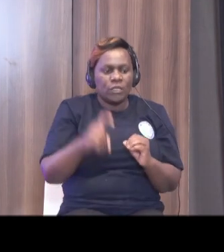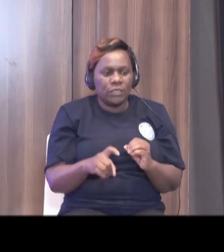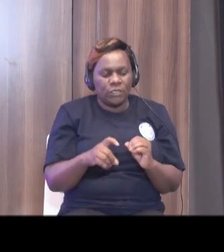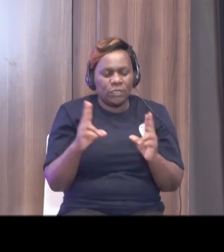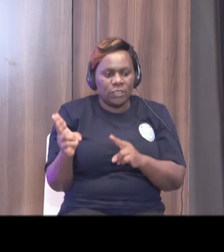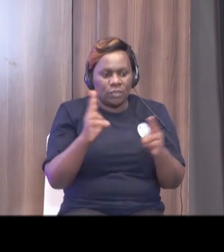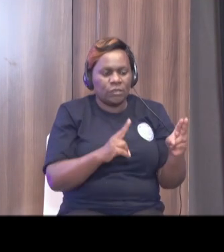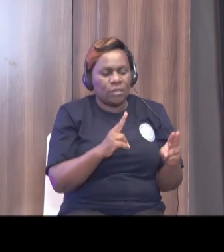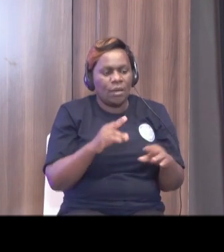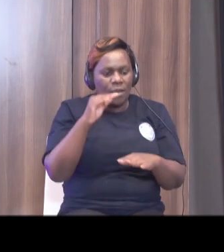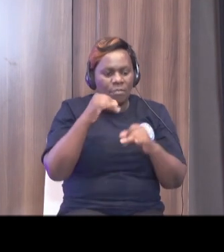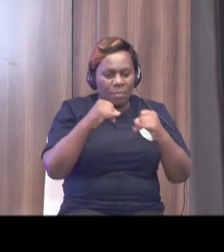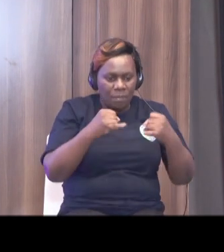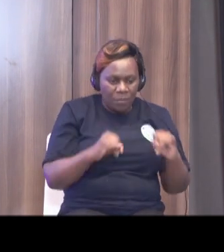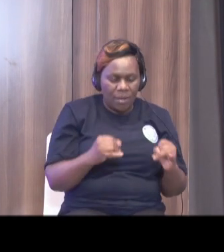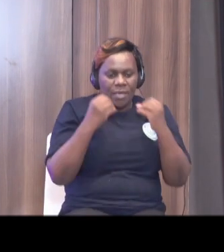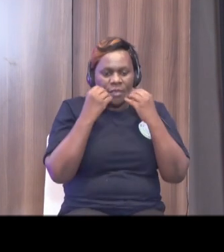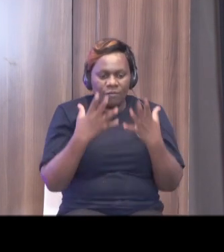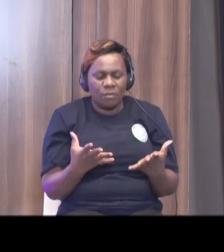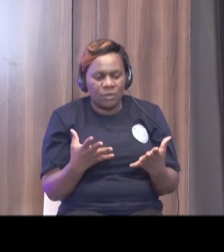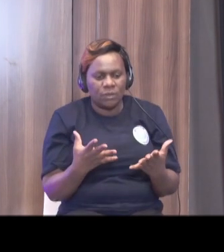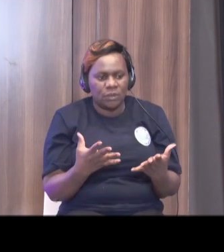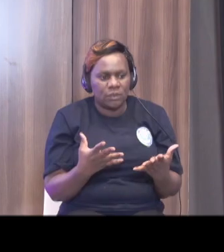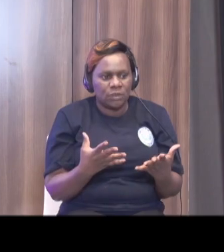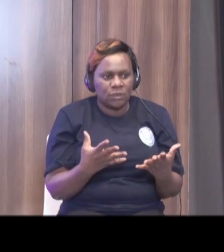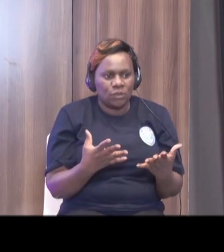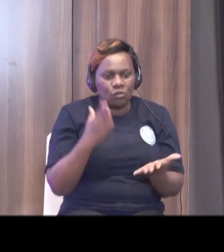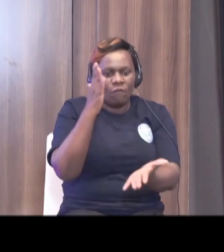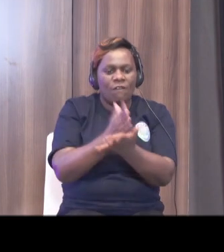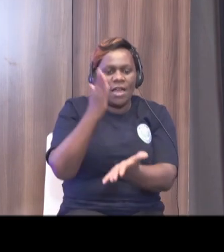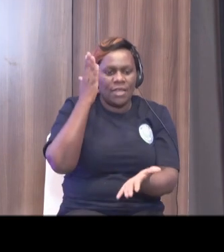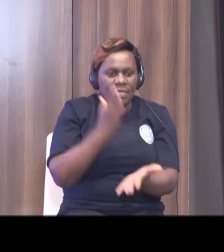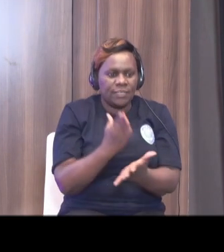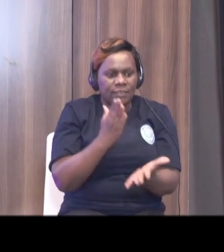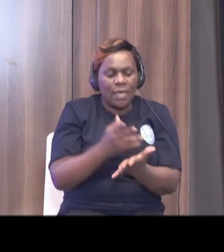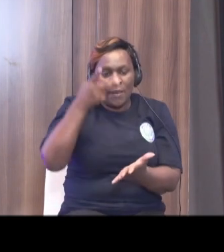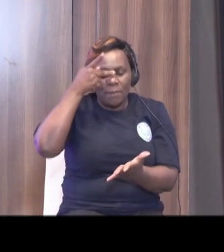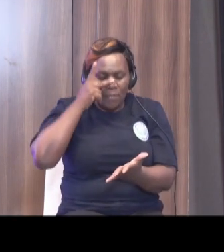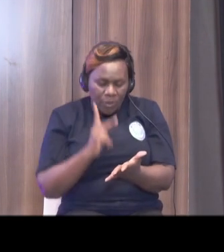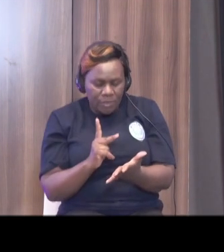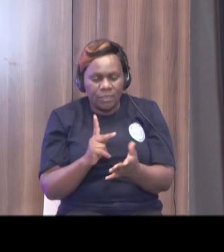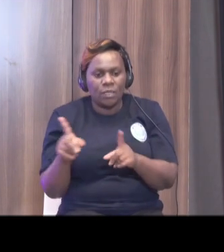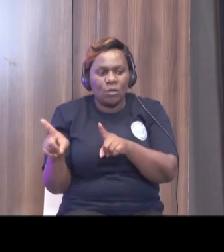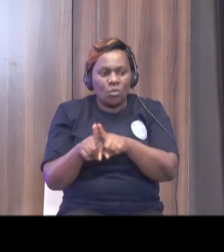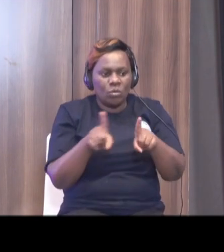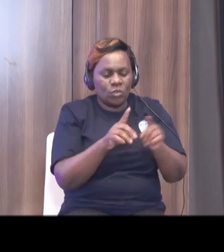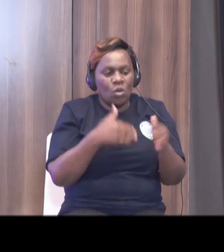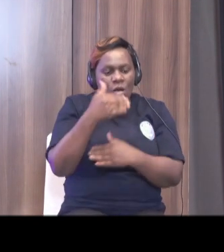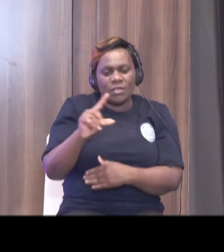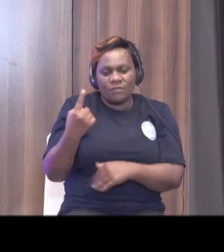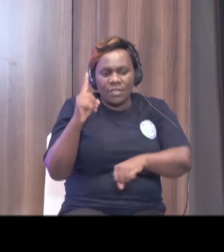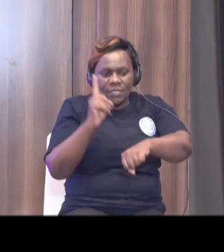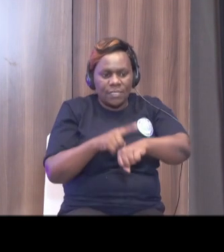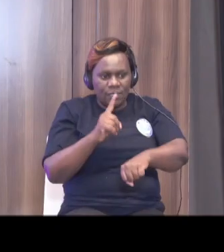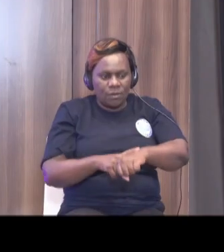Usually we need effectiveness and data to validate policy. And after the first season,